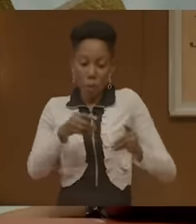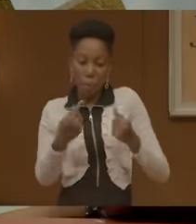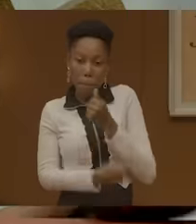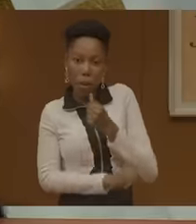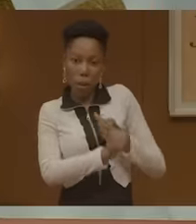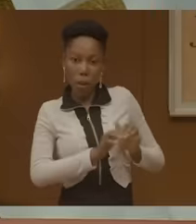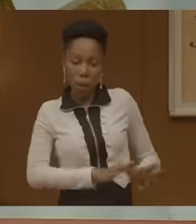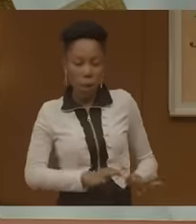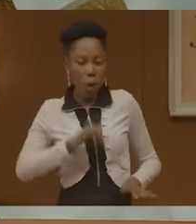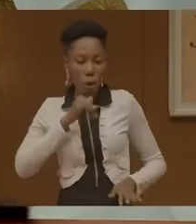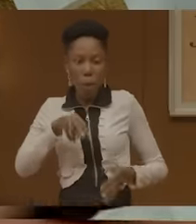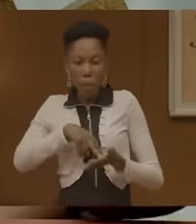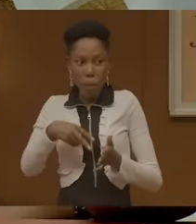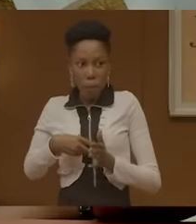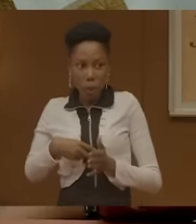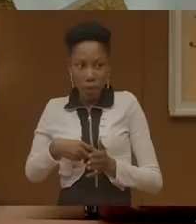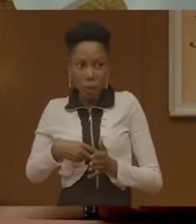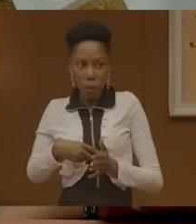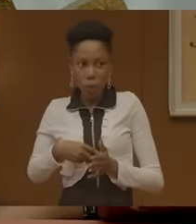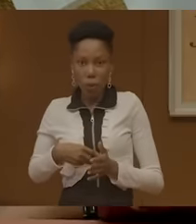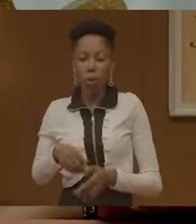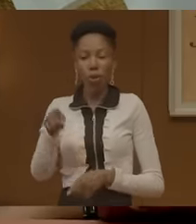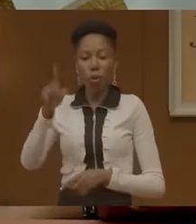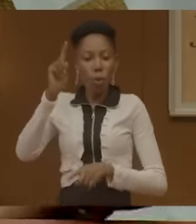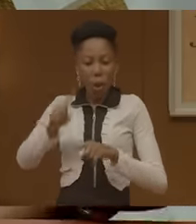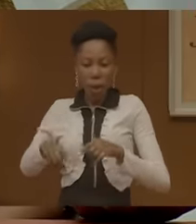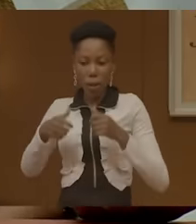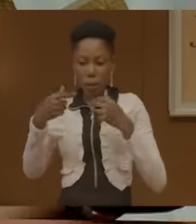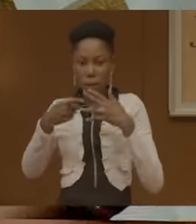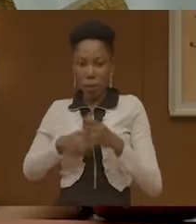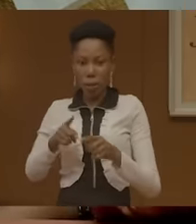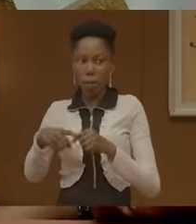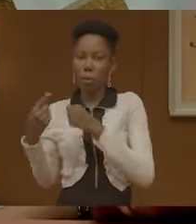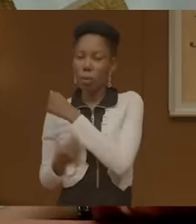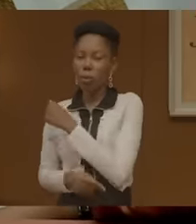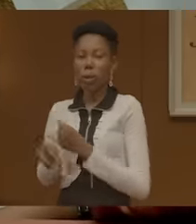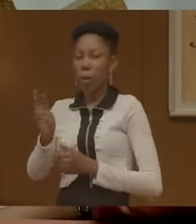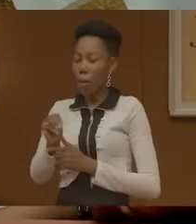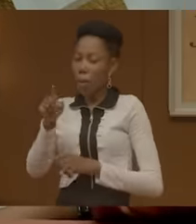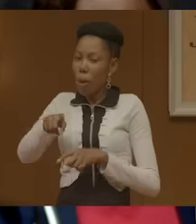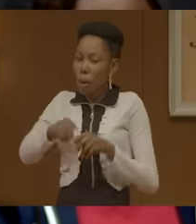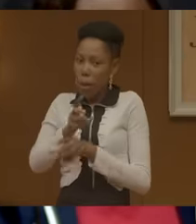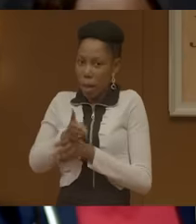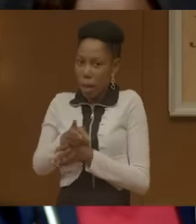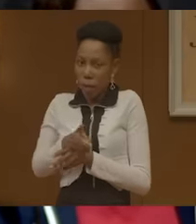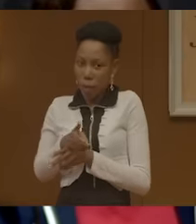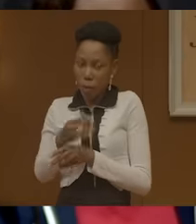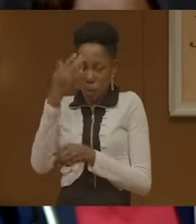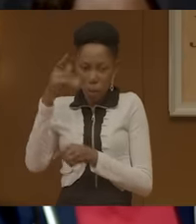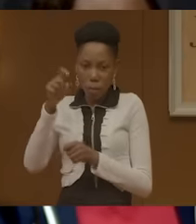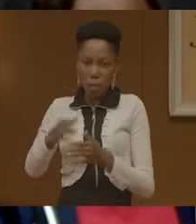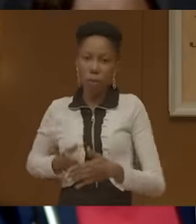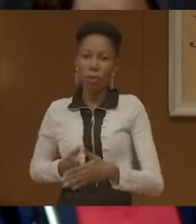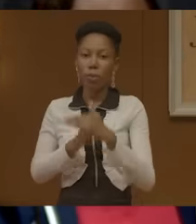him. But that doesn't mean you cannot, it's beyond reproach. He's a child, he must be guided. Do you understand what I'm